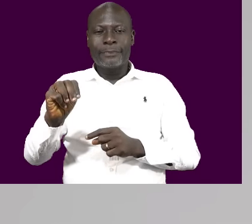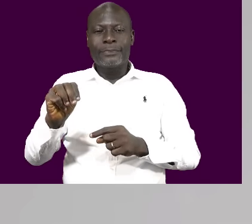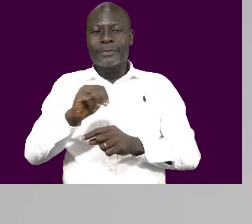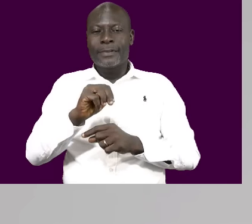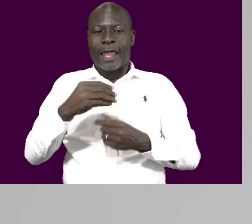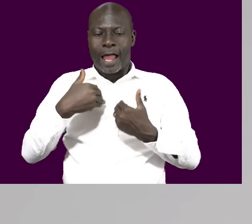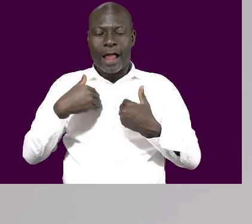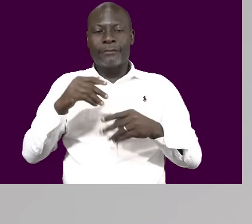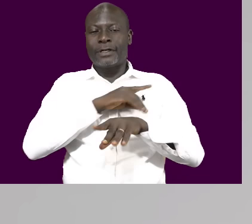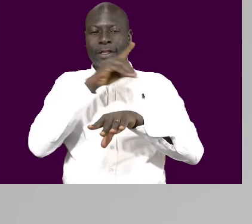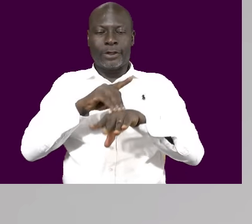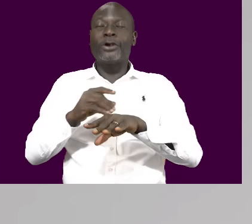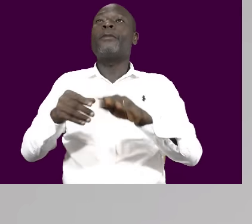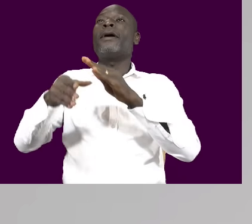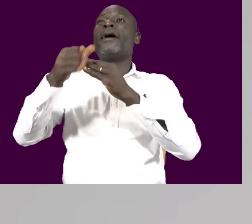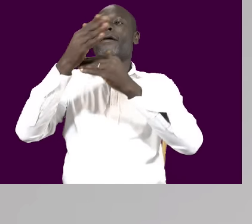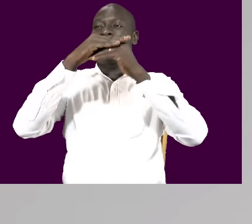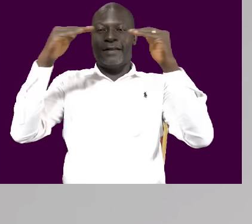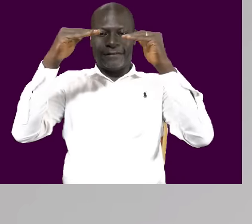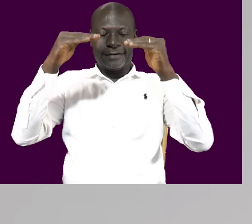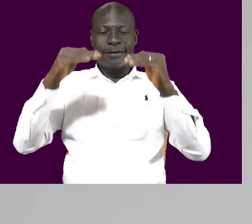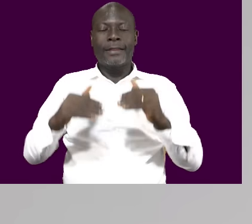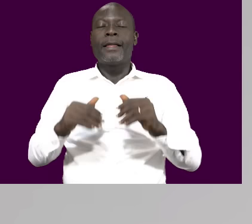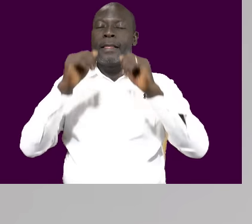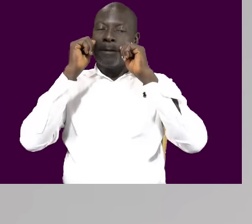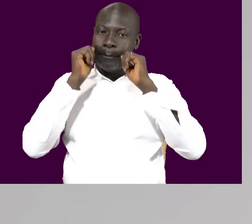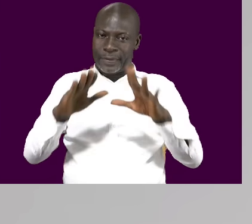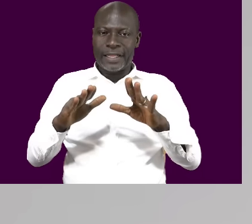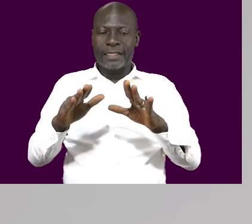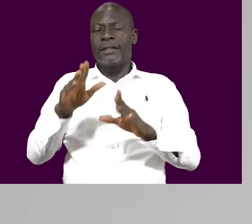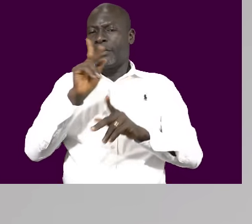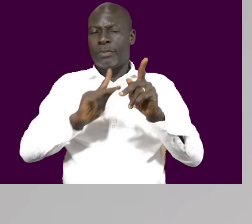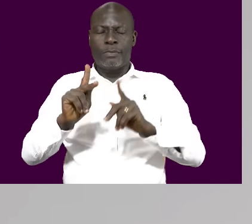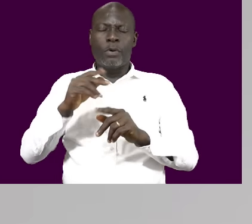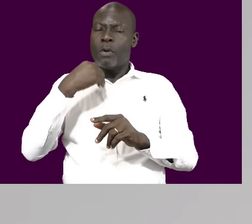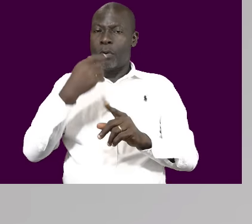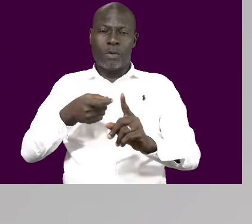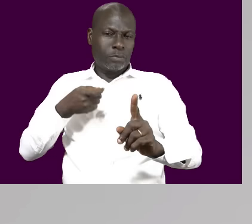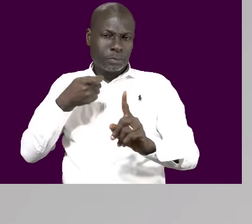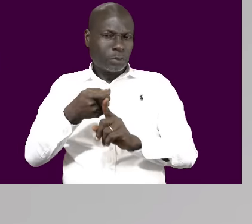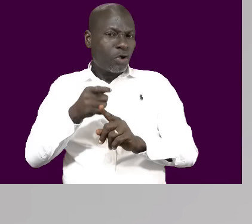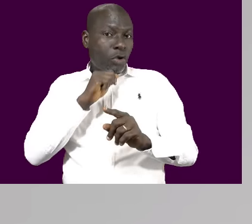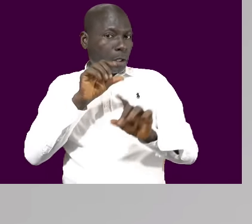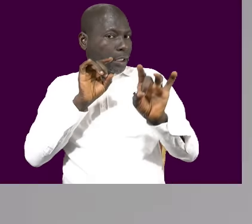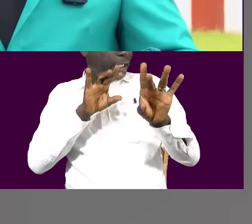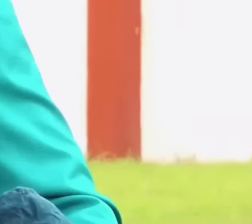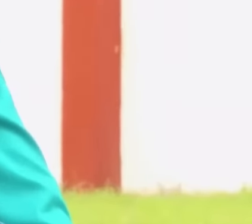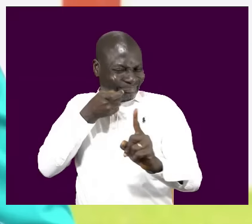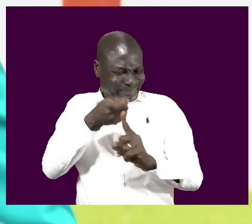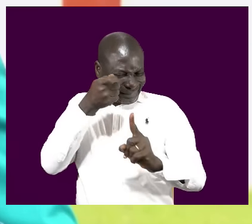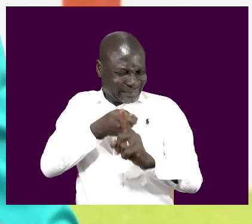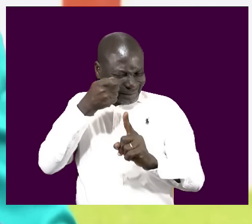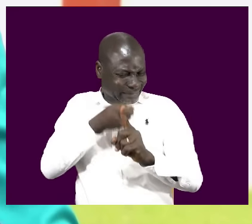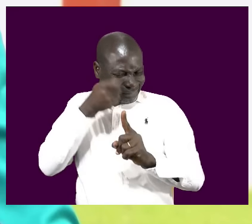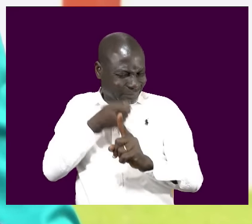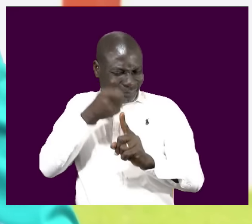heaven. In Shira, anyone here, what I want, and your hatred, by persecution, Chikas and